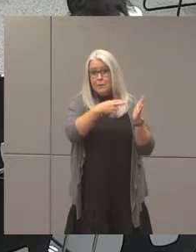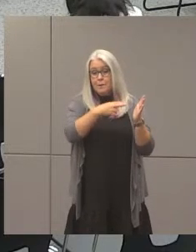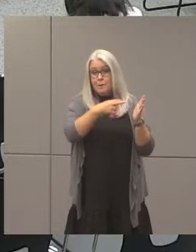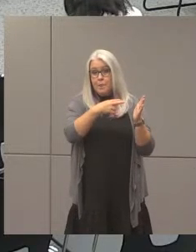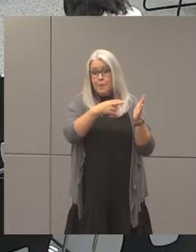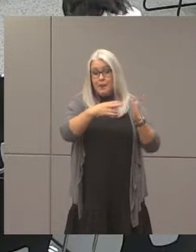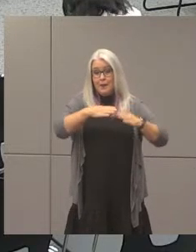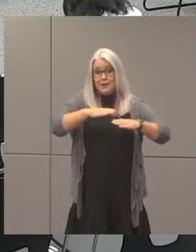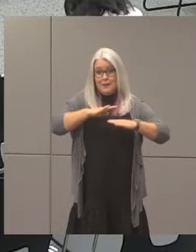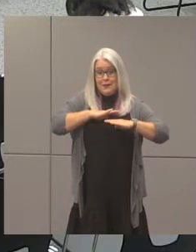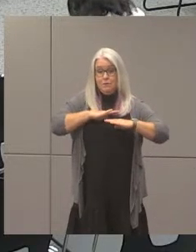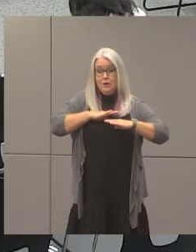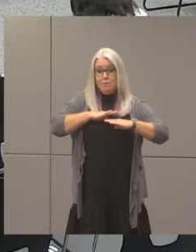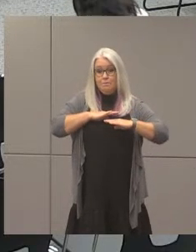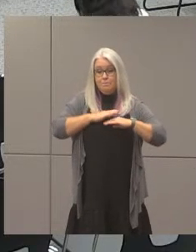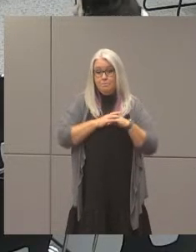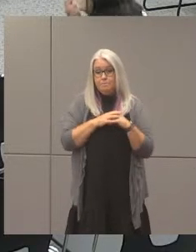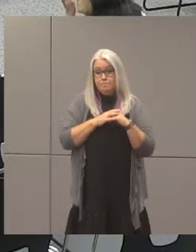satisfied.